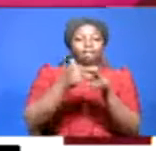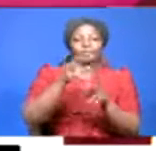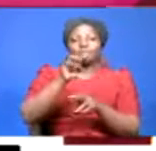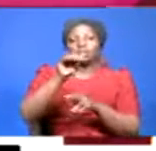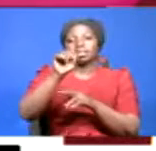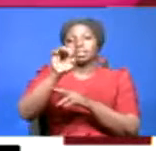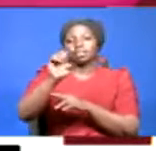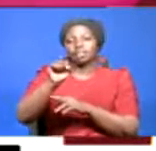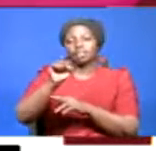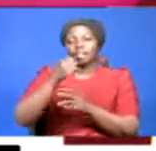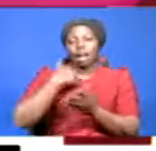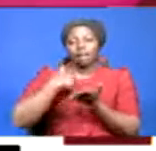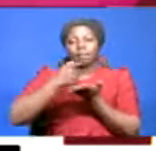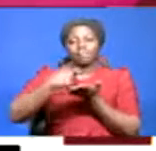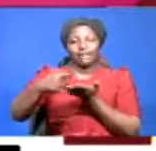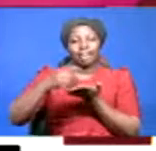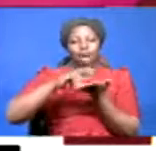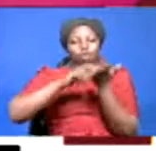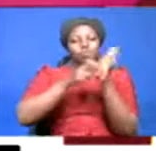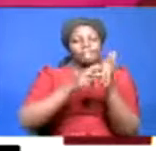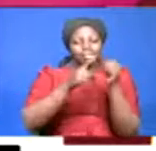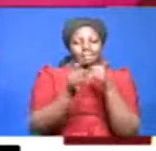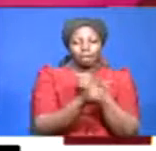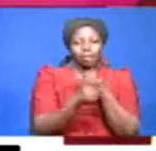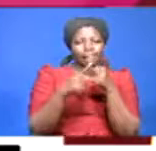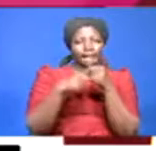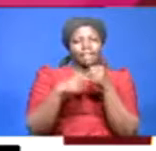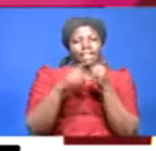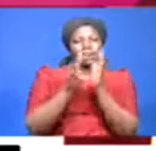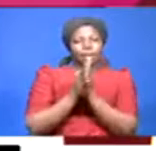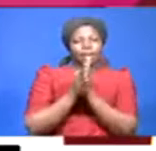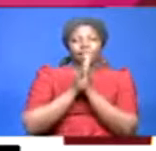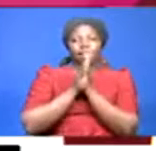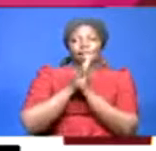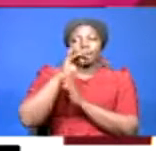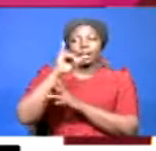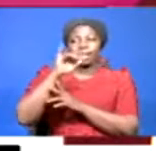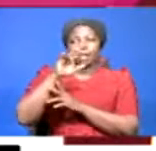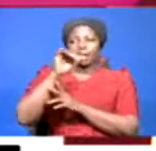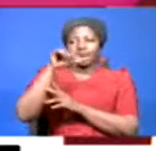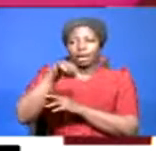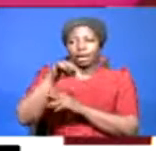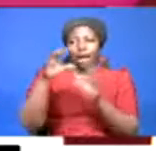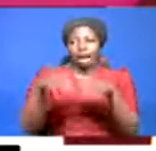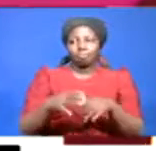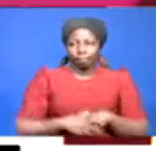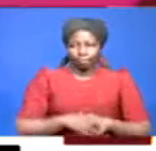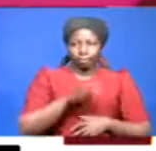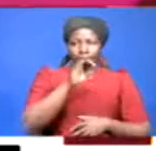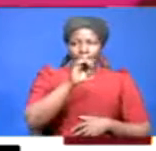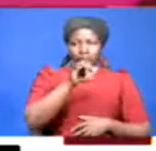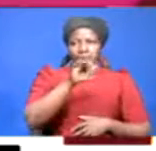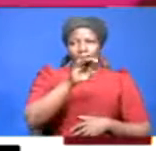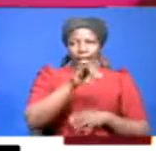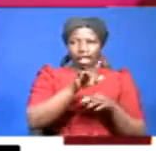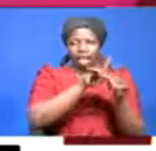kandarasi ya miezi sita na klabu cha Iraq cha ERBIL. Tizama, timu ya ERBIL pia inashiriki kwenye michuano ya